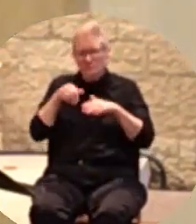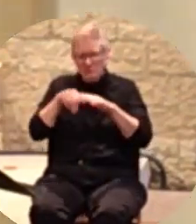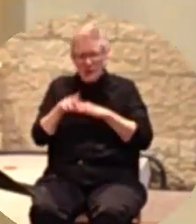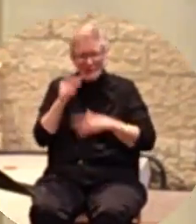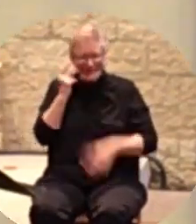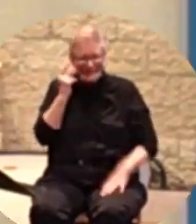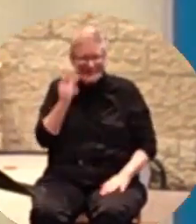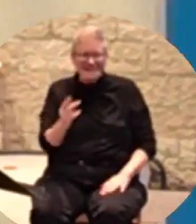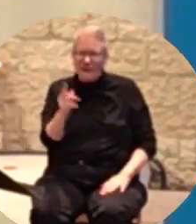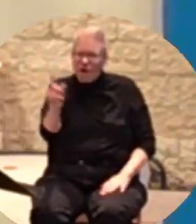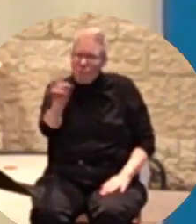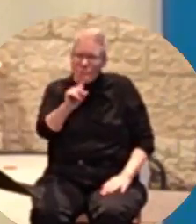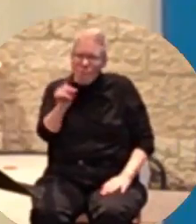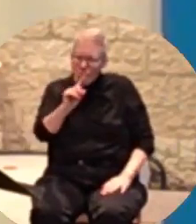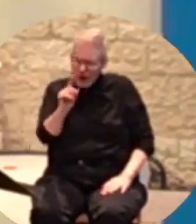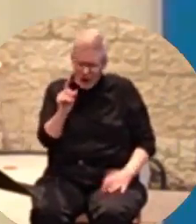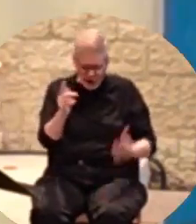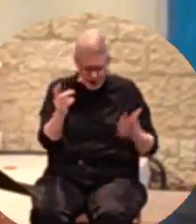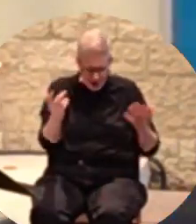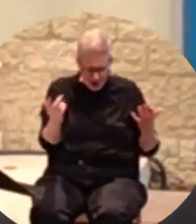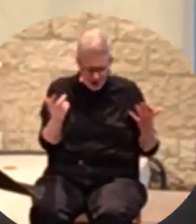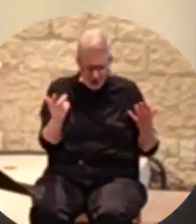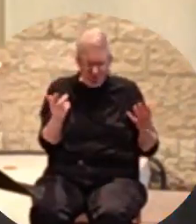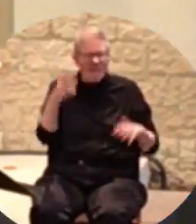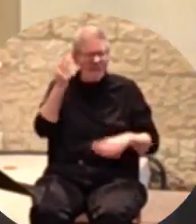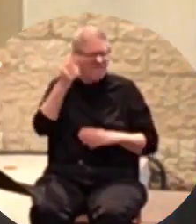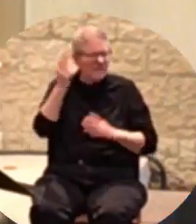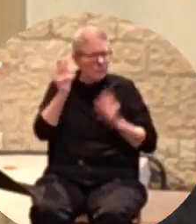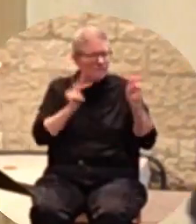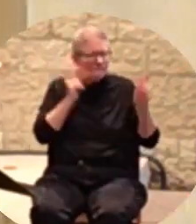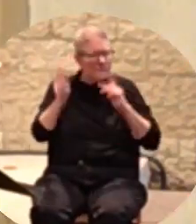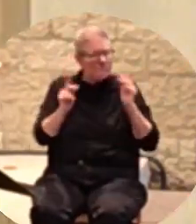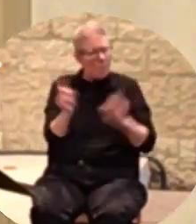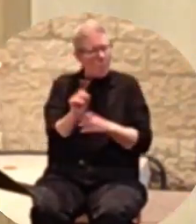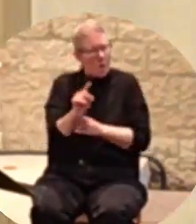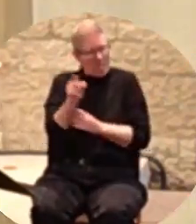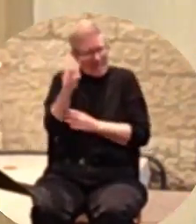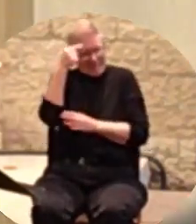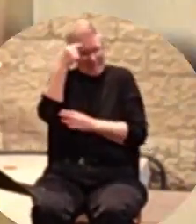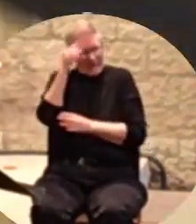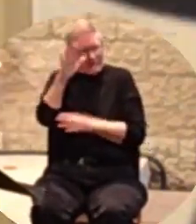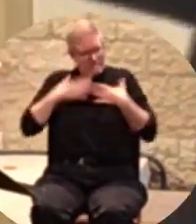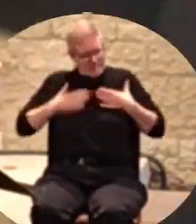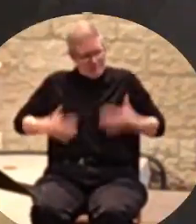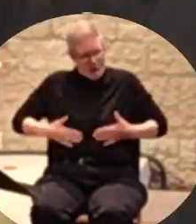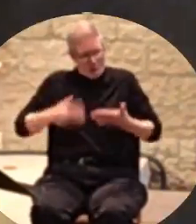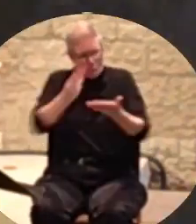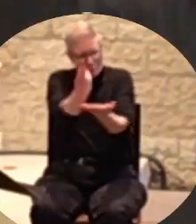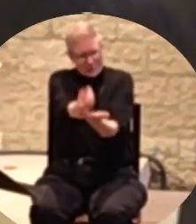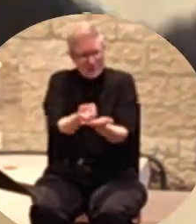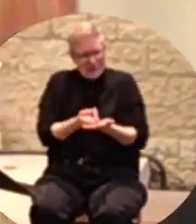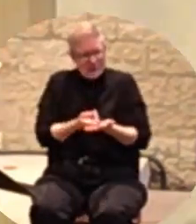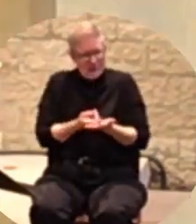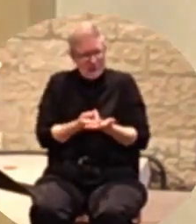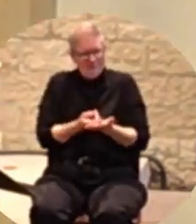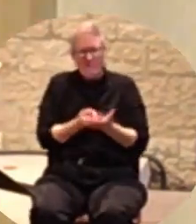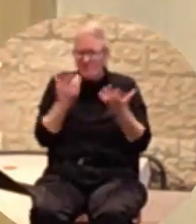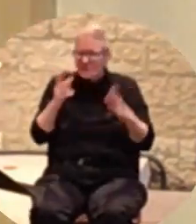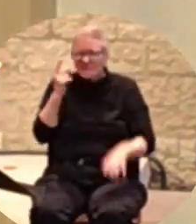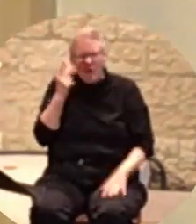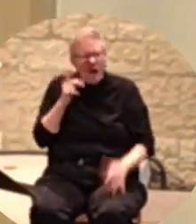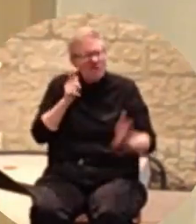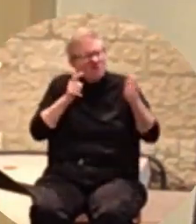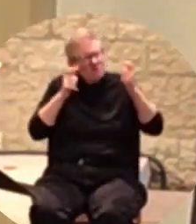actually where historians feel that the body had been laid. And we saw this huge stone as